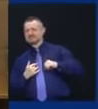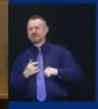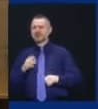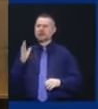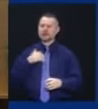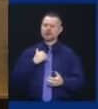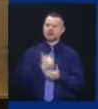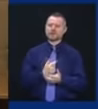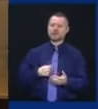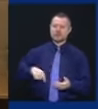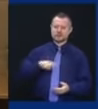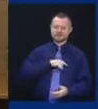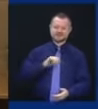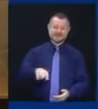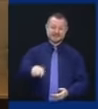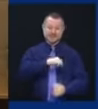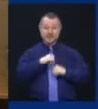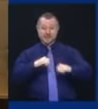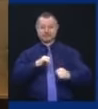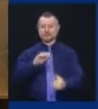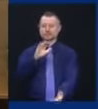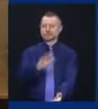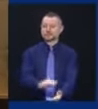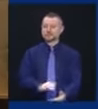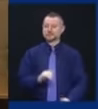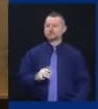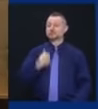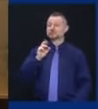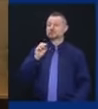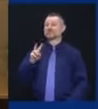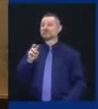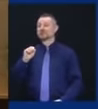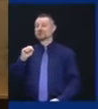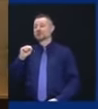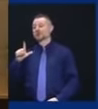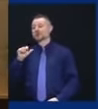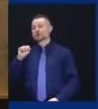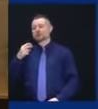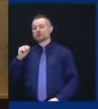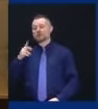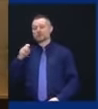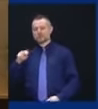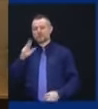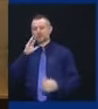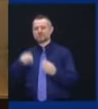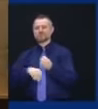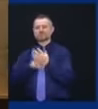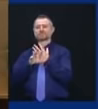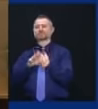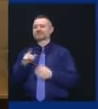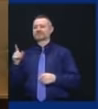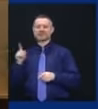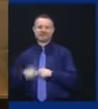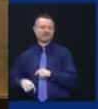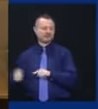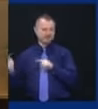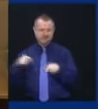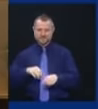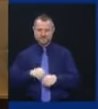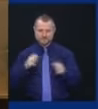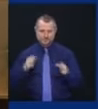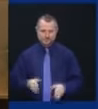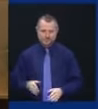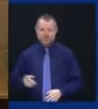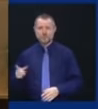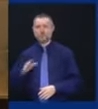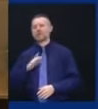We also want to thank our Reverend Sharpton for joining us through Zoom this morning. We're sorry that he couldn't be here, but the magic of Zoom is